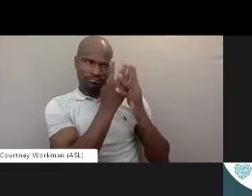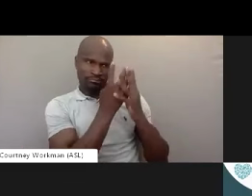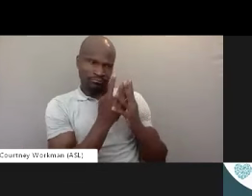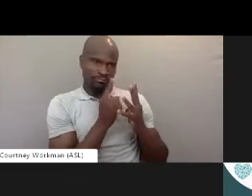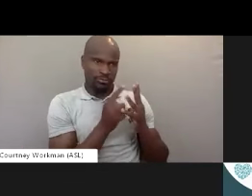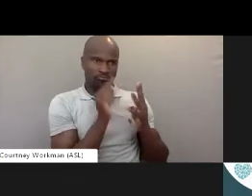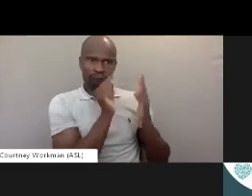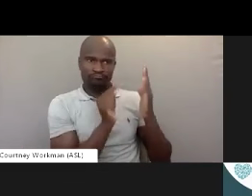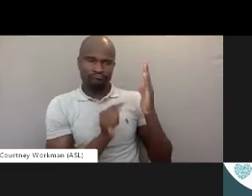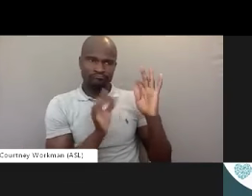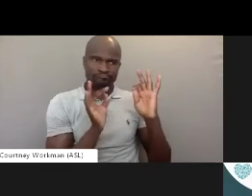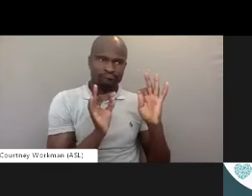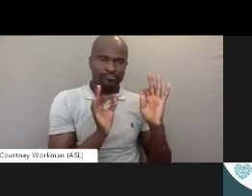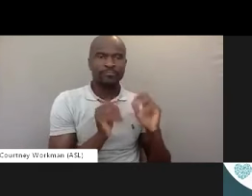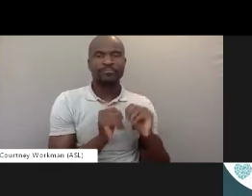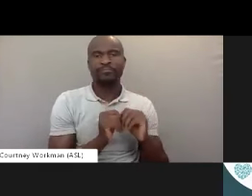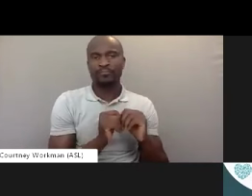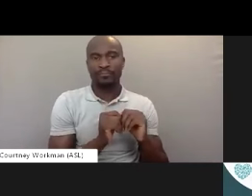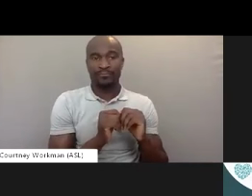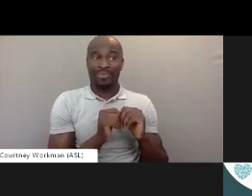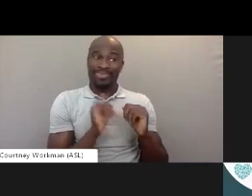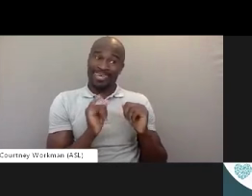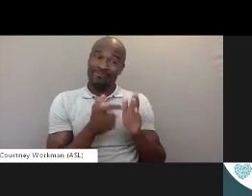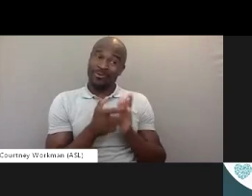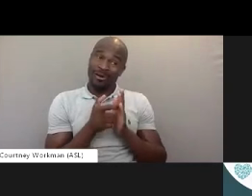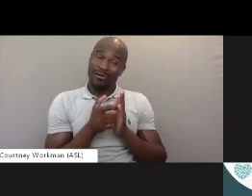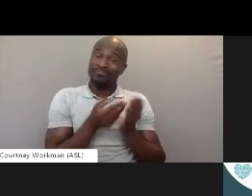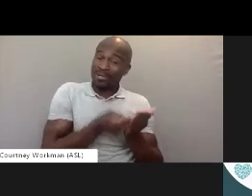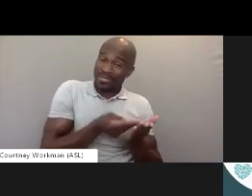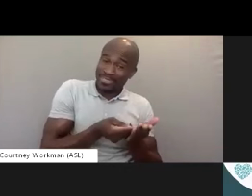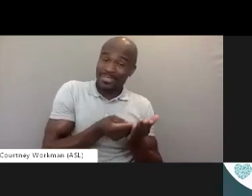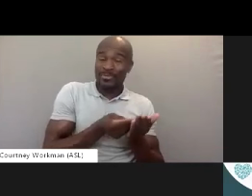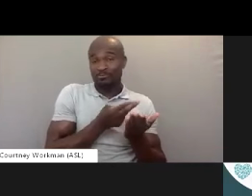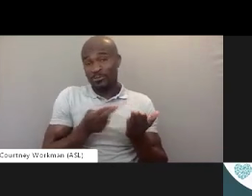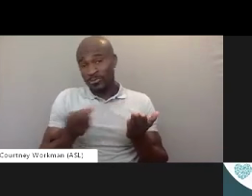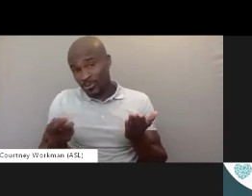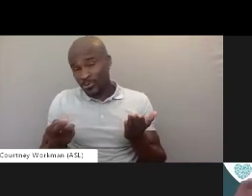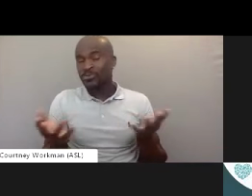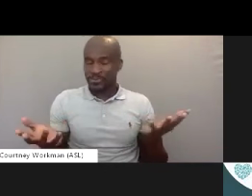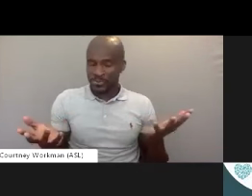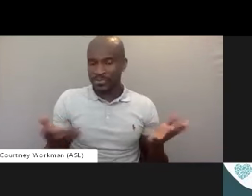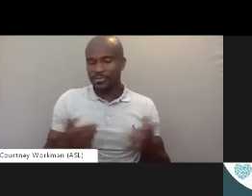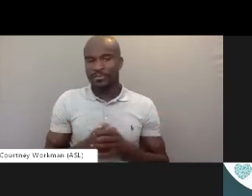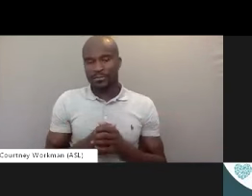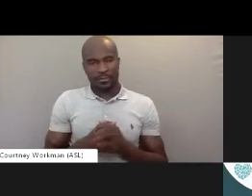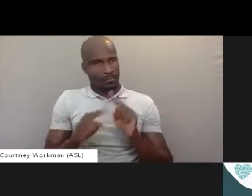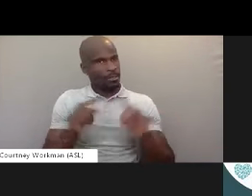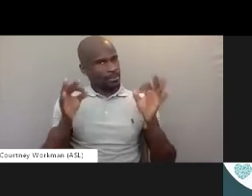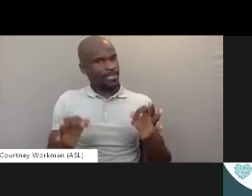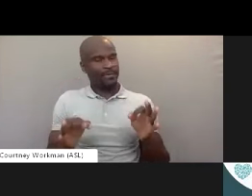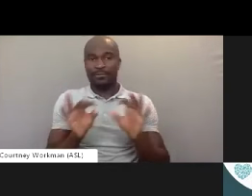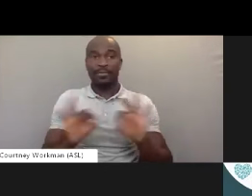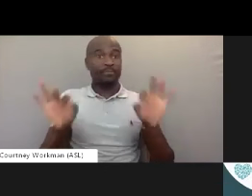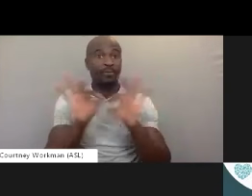of these things, as I mentioned, kind of potentially takes resources that need to be devoted to that. But definitely preparing. What you don't want to